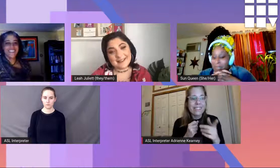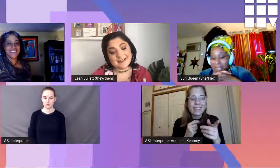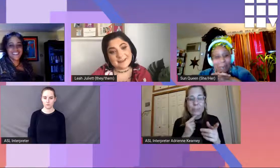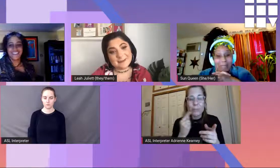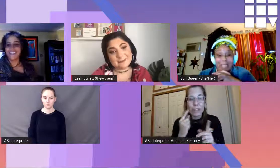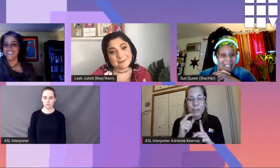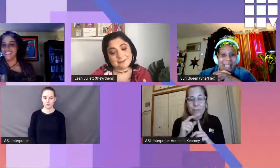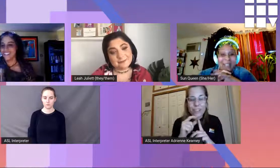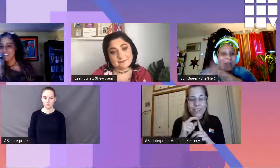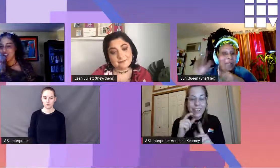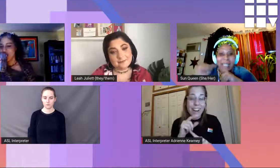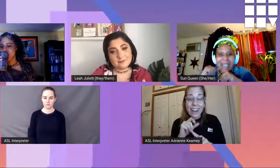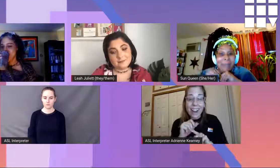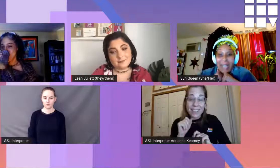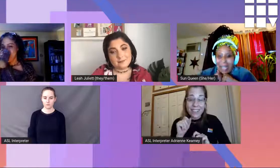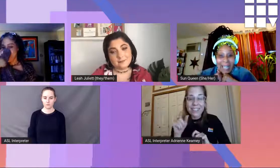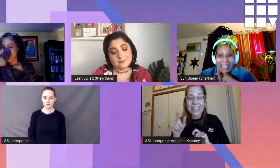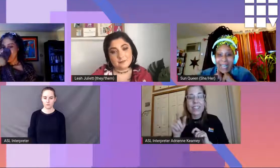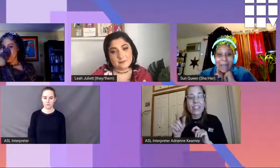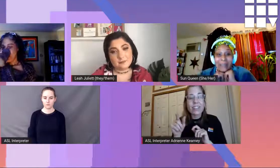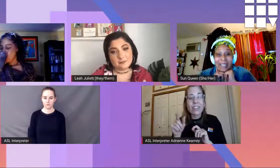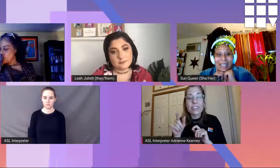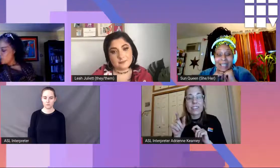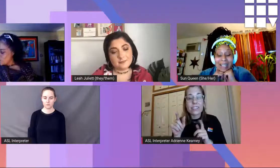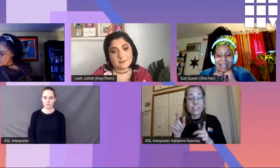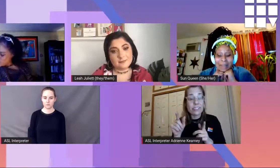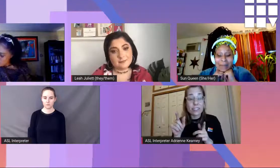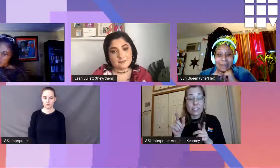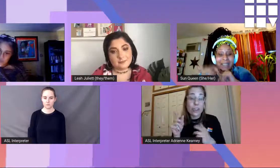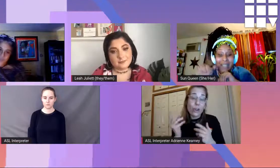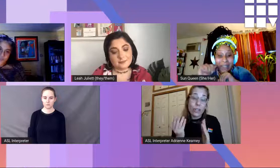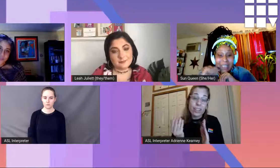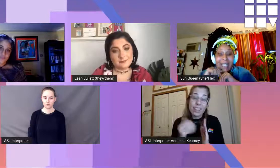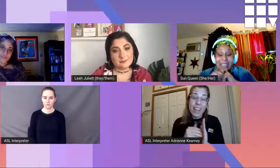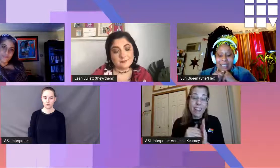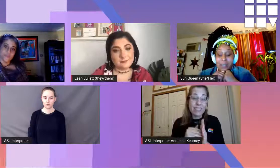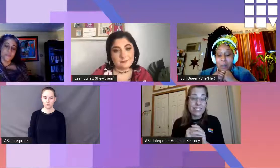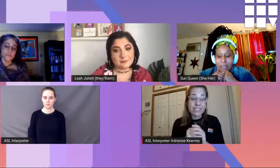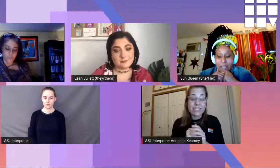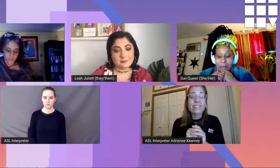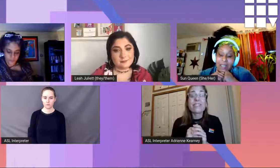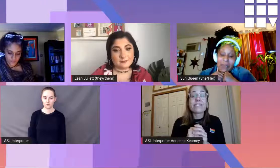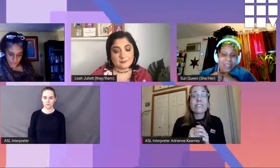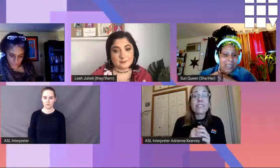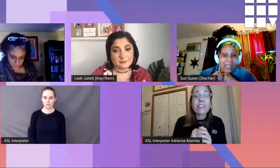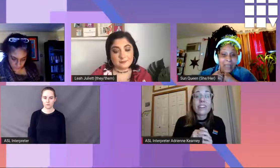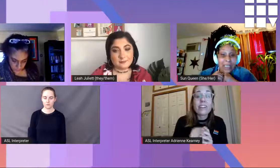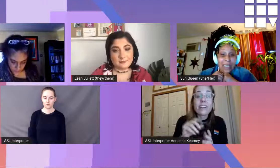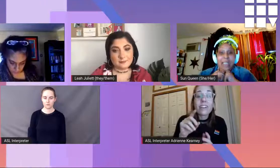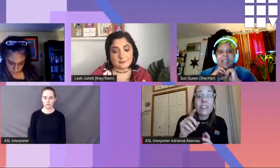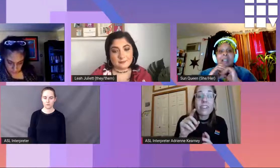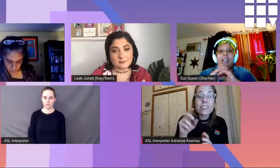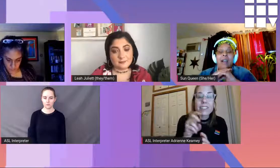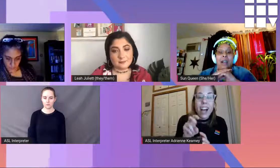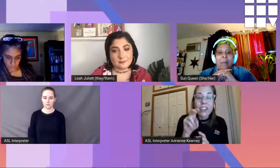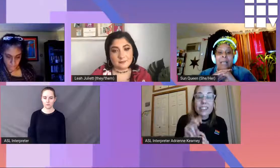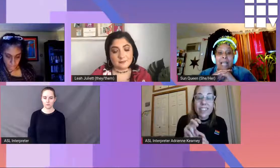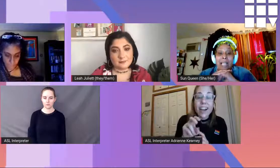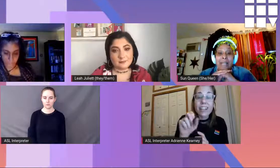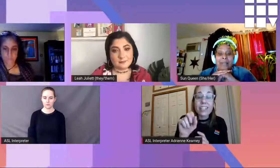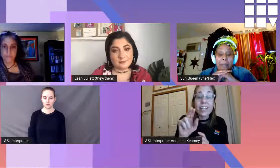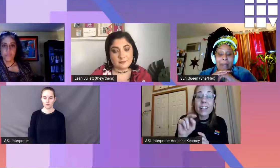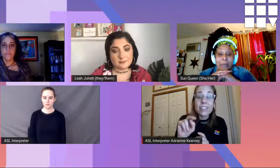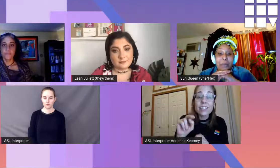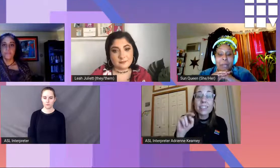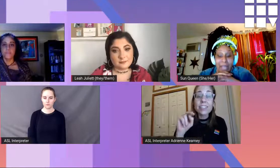So with that being said, again, my Cash App is $ Sun Queen 2017.